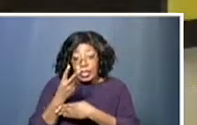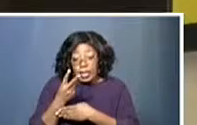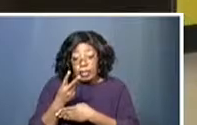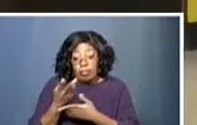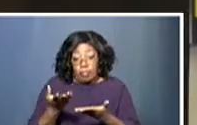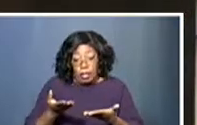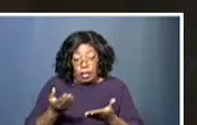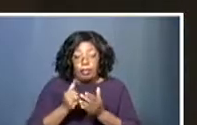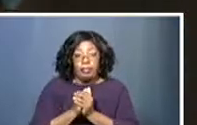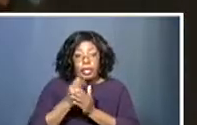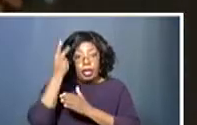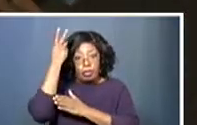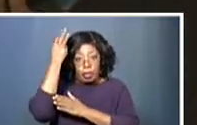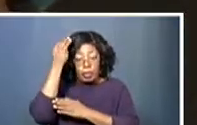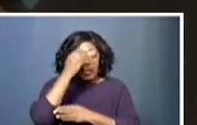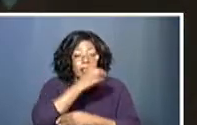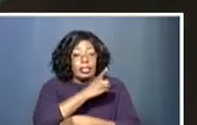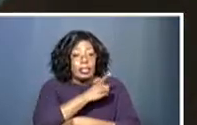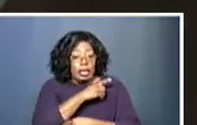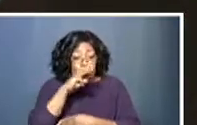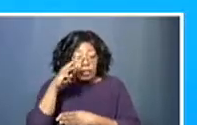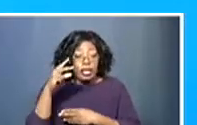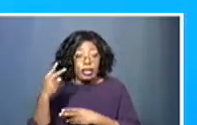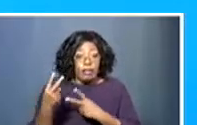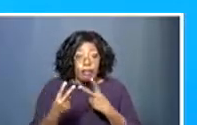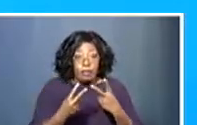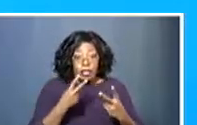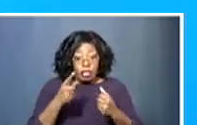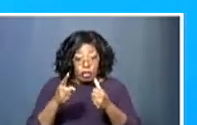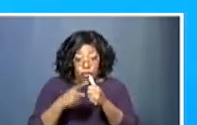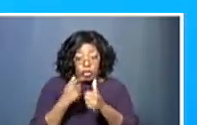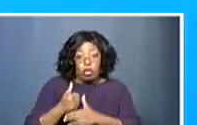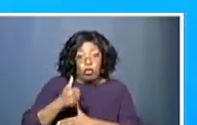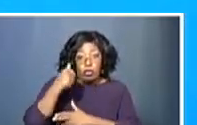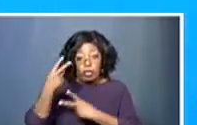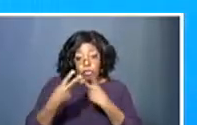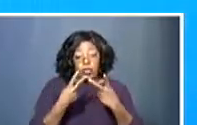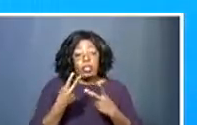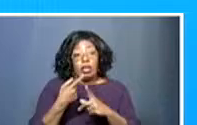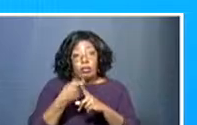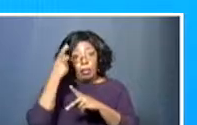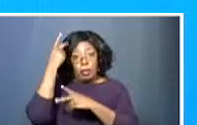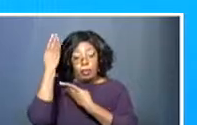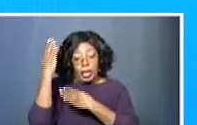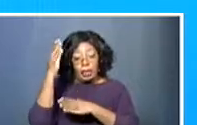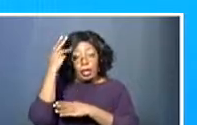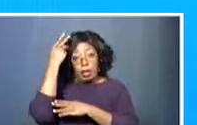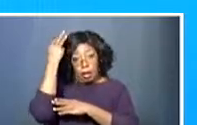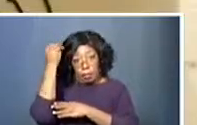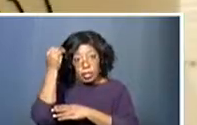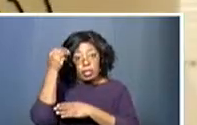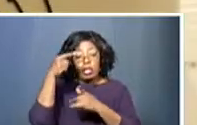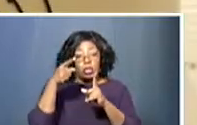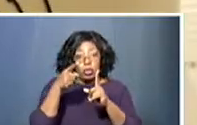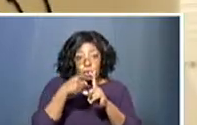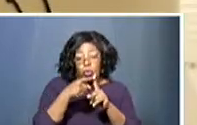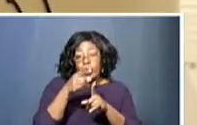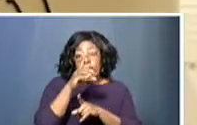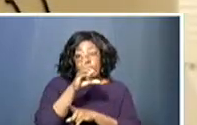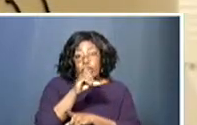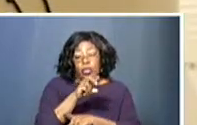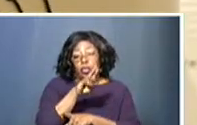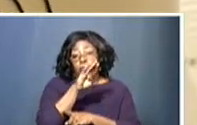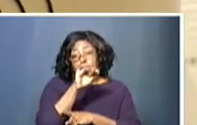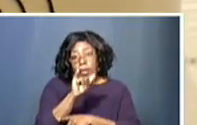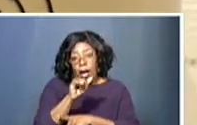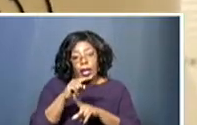here. Prime Minister Davis' visit marked the first official visit by a Bahamian Prime Minister to Dubai. But diplomatic courtesies